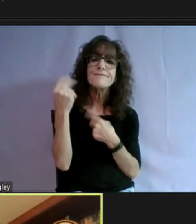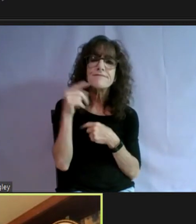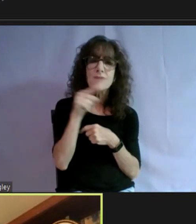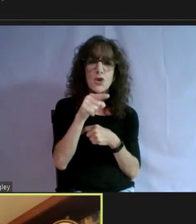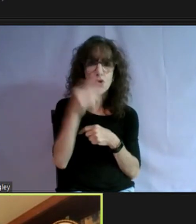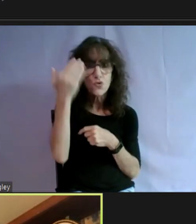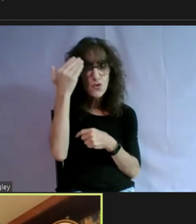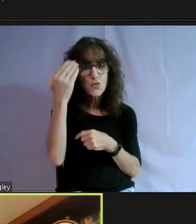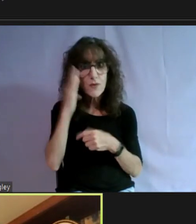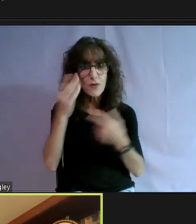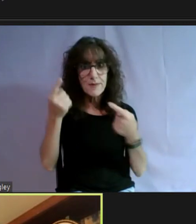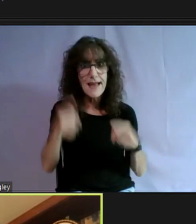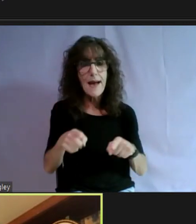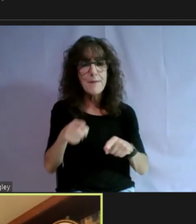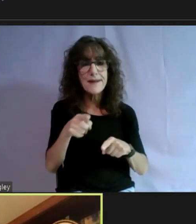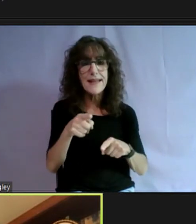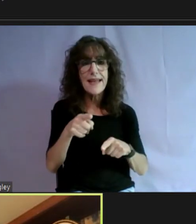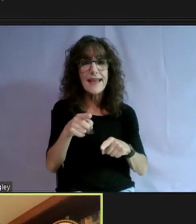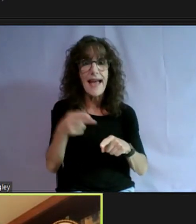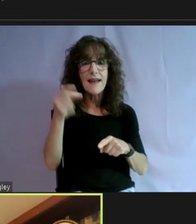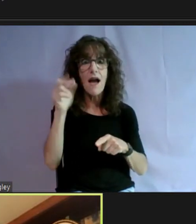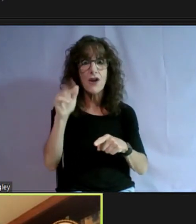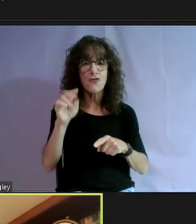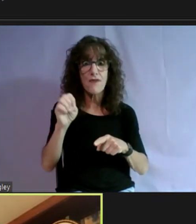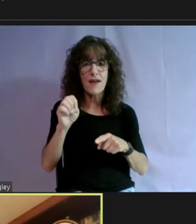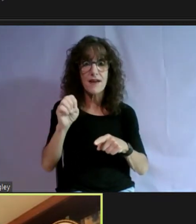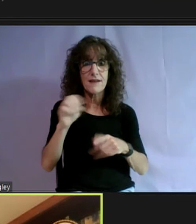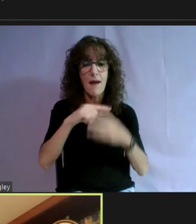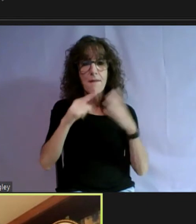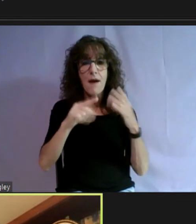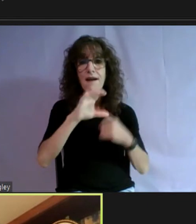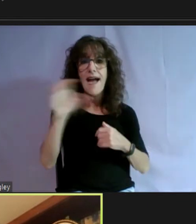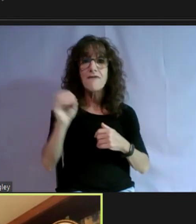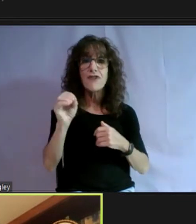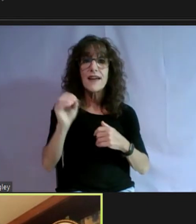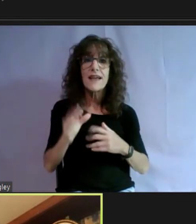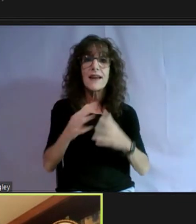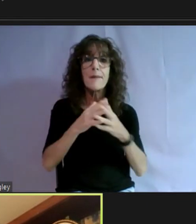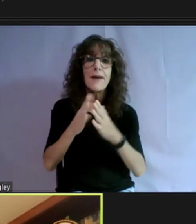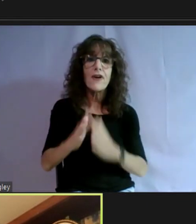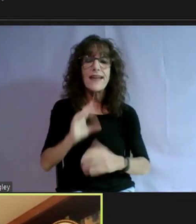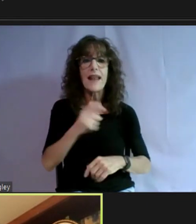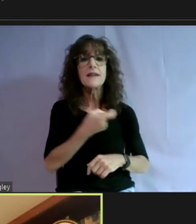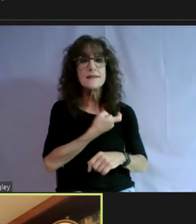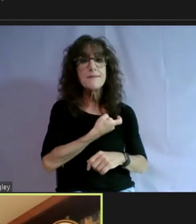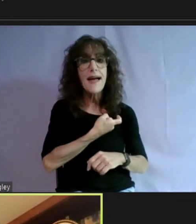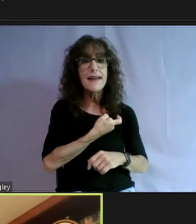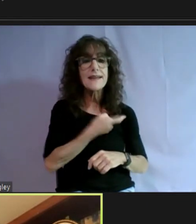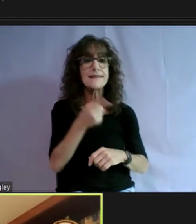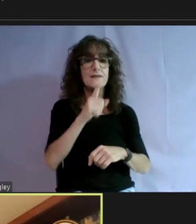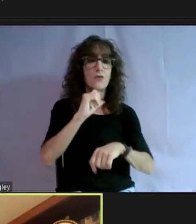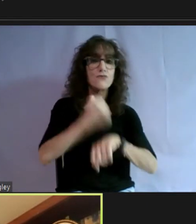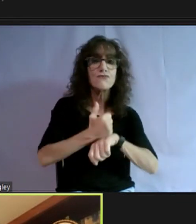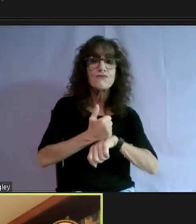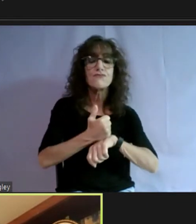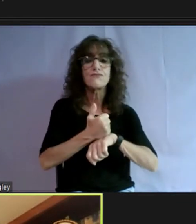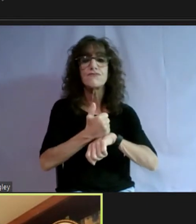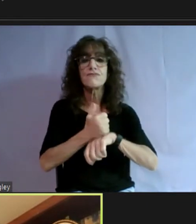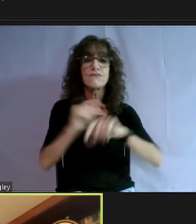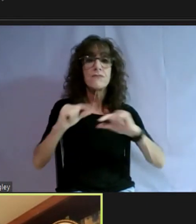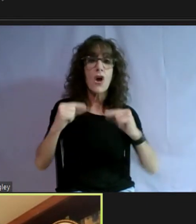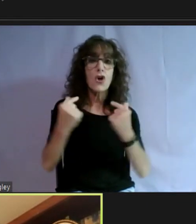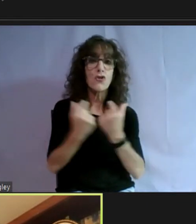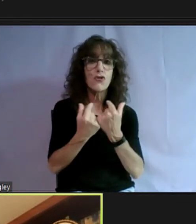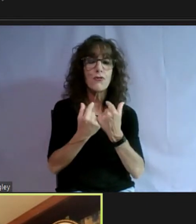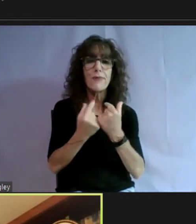this was going to be happening at a higher rate among African Americans and Hispanics, and you organized a group. The first